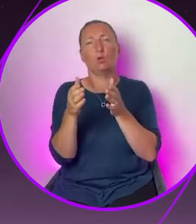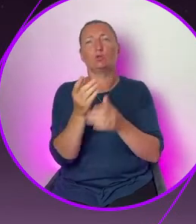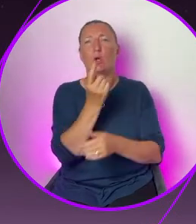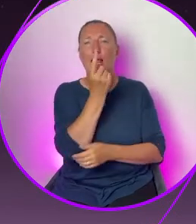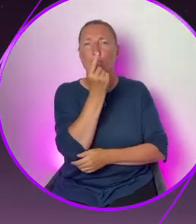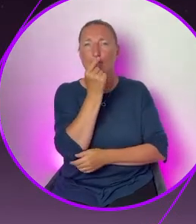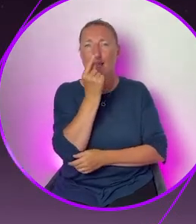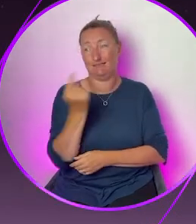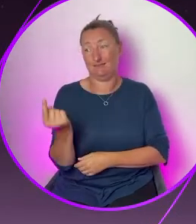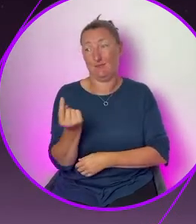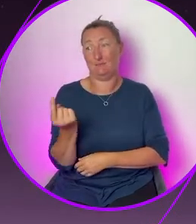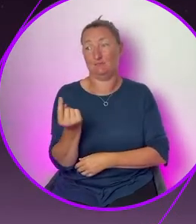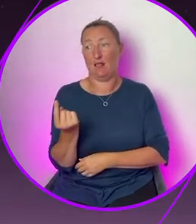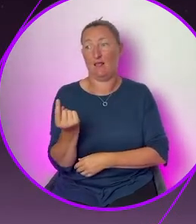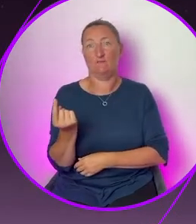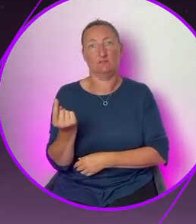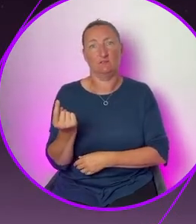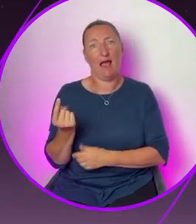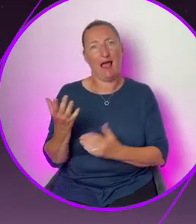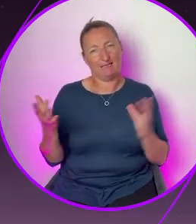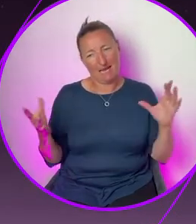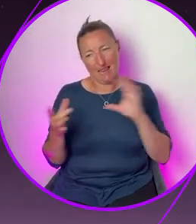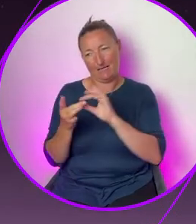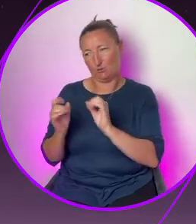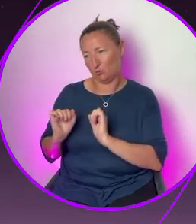what that ultimately means for their,